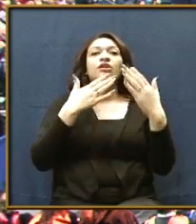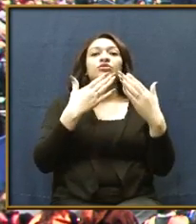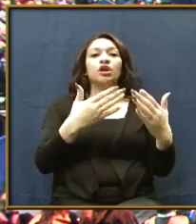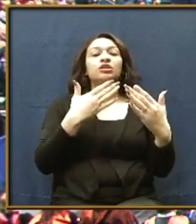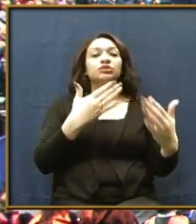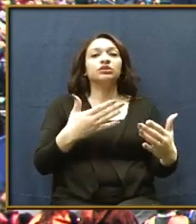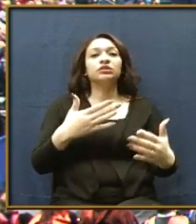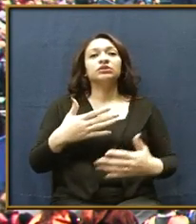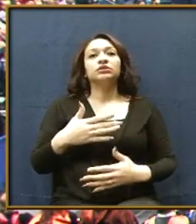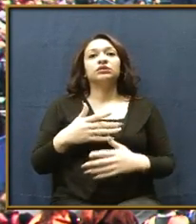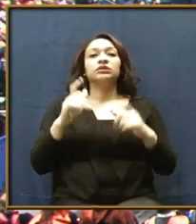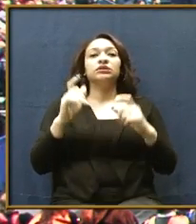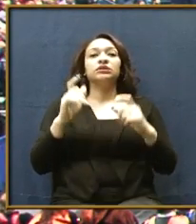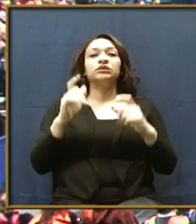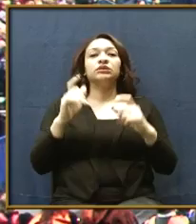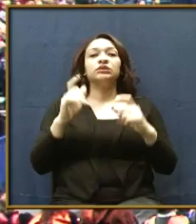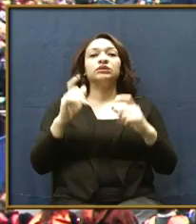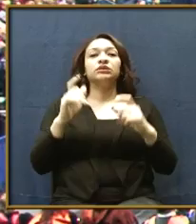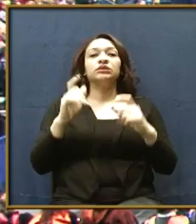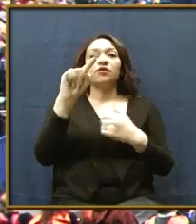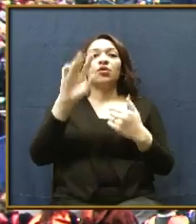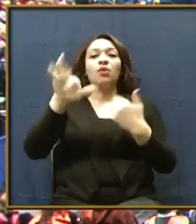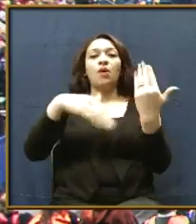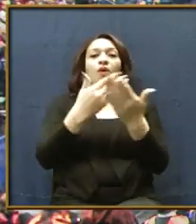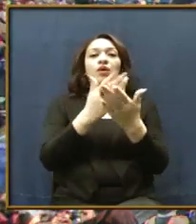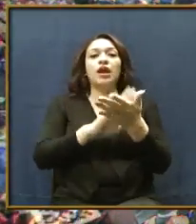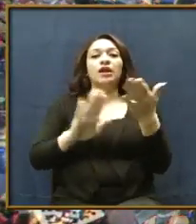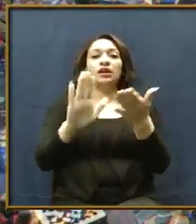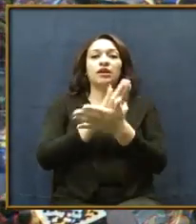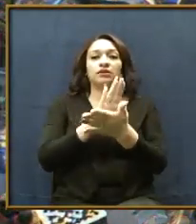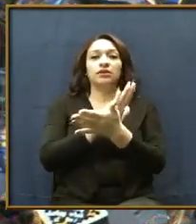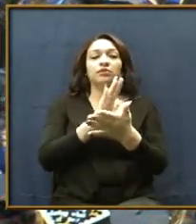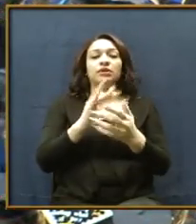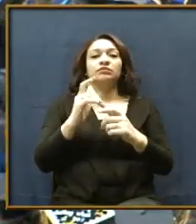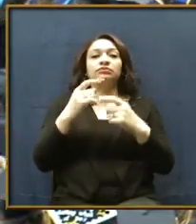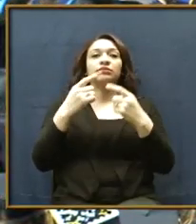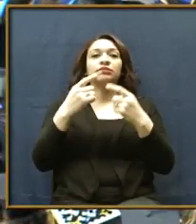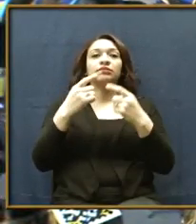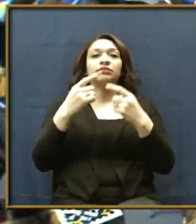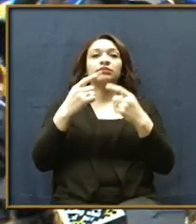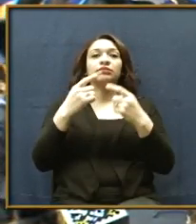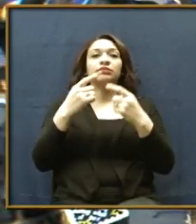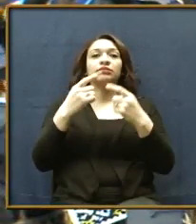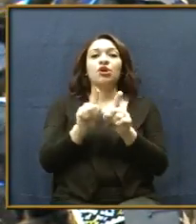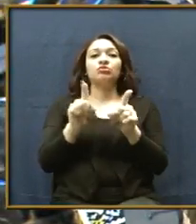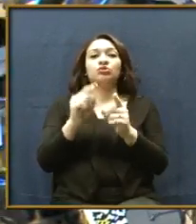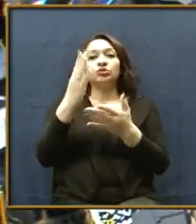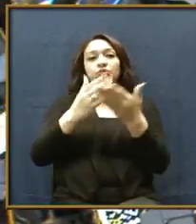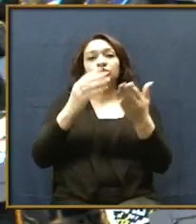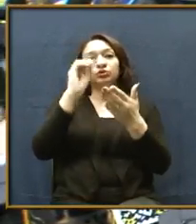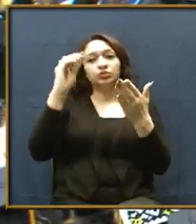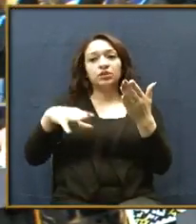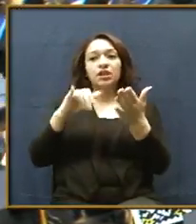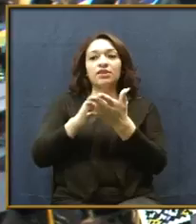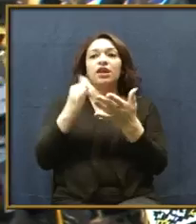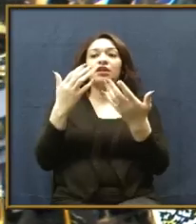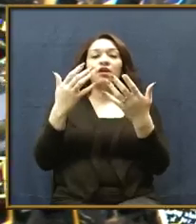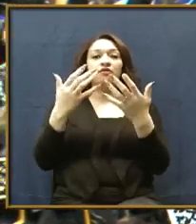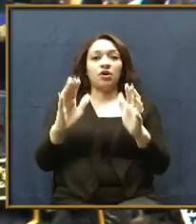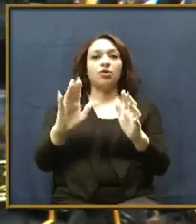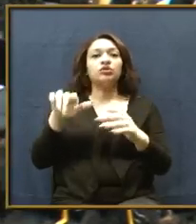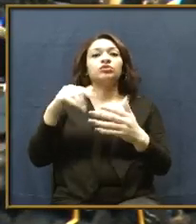Congratulations, students, on those outstanding. We'd also like to recognize students who the graduation